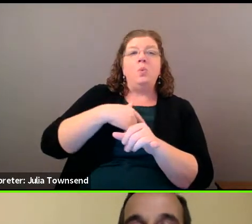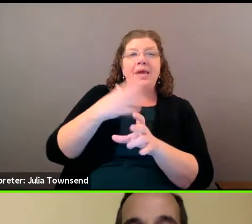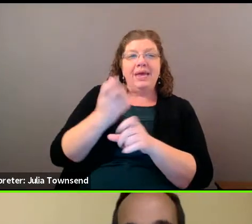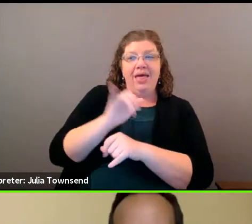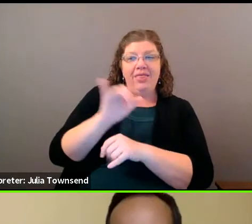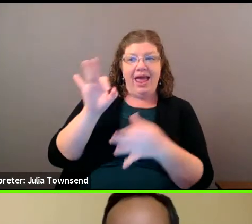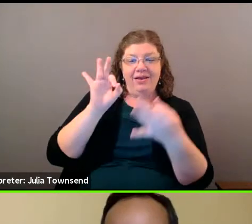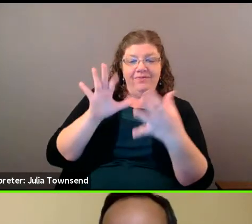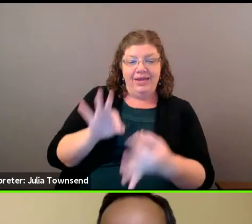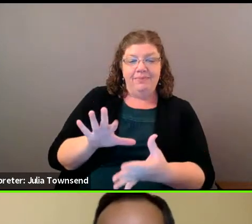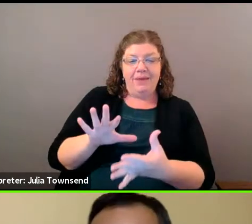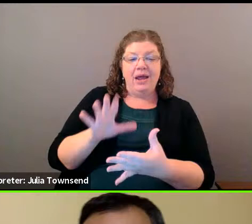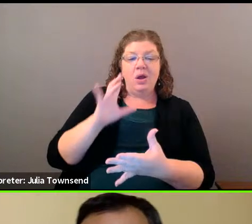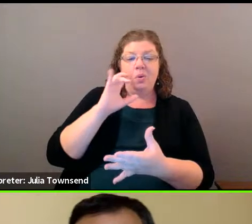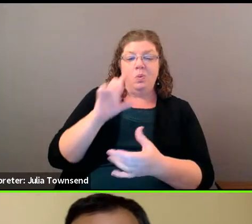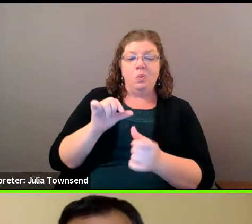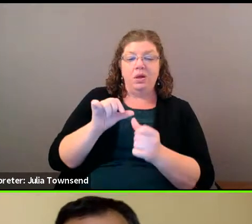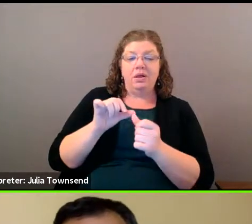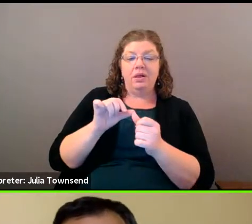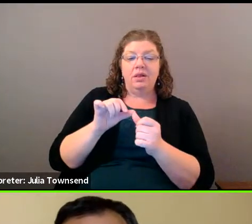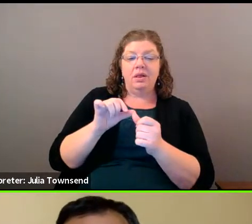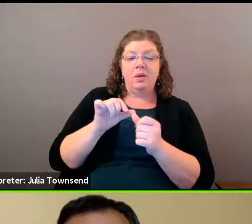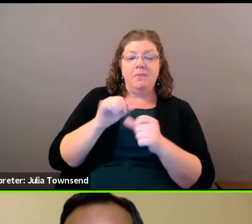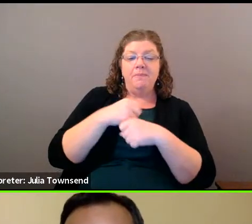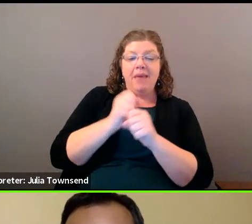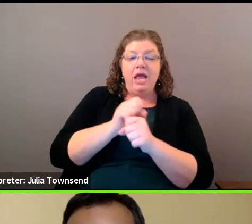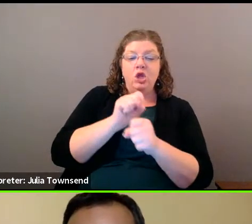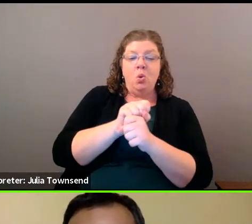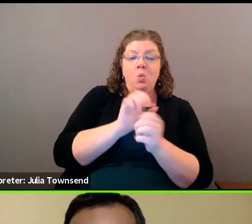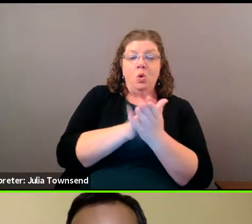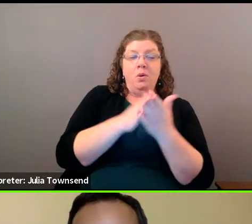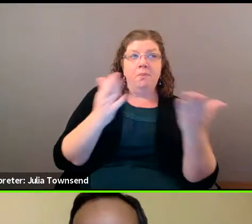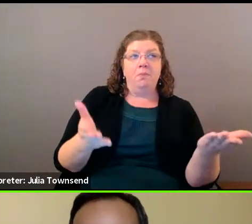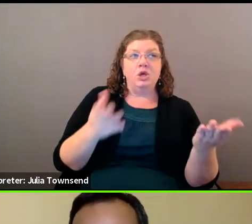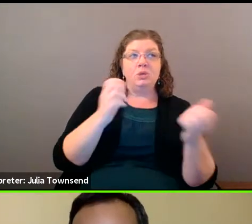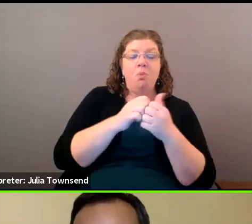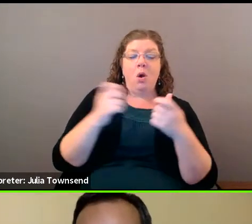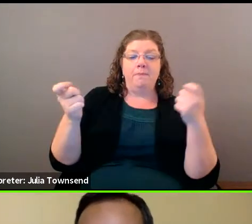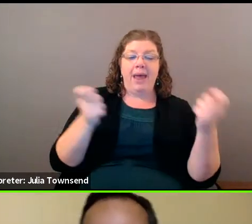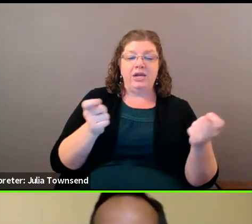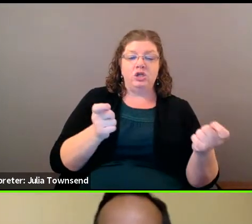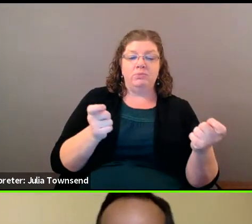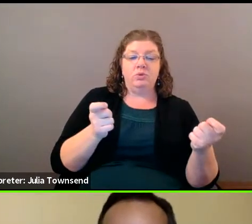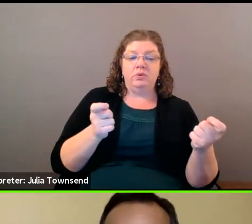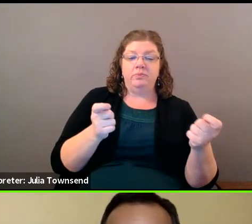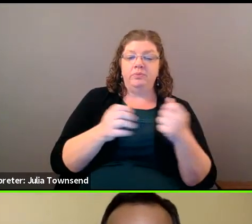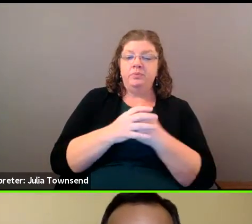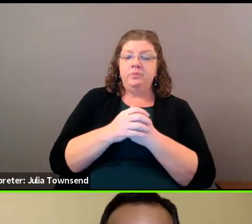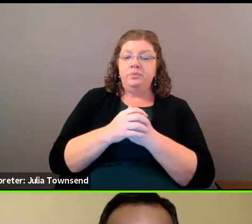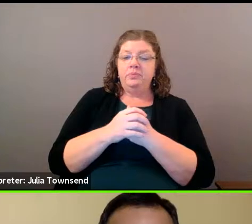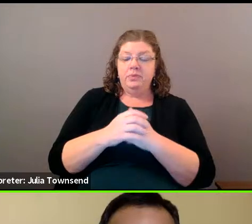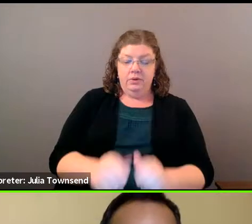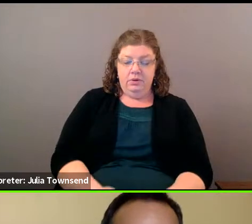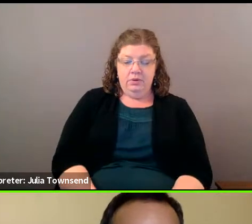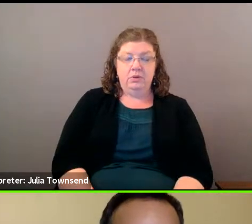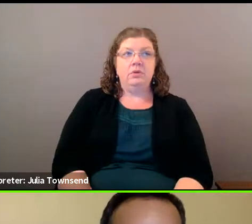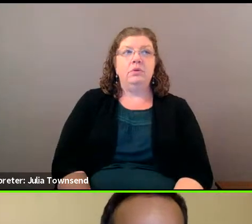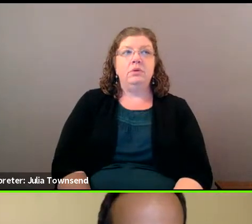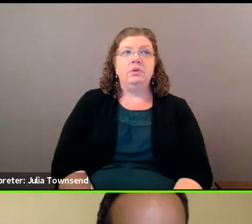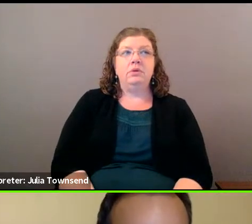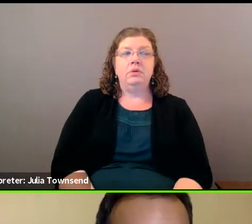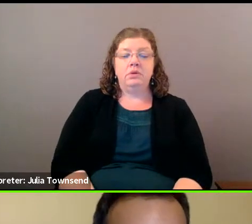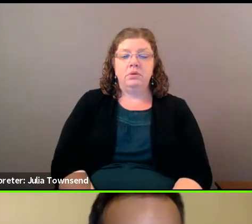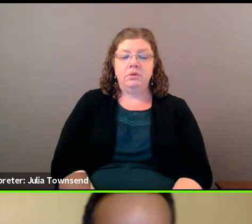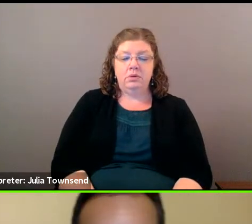feedback and we're going to make the kinder workbooks much more manageable, more streamlined, smaller, because of